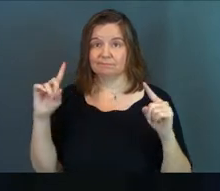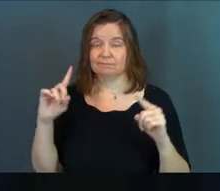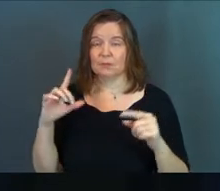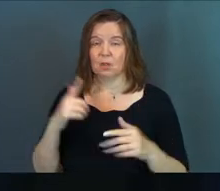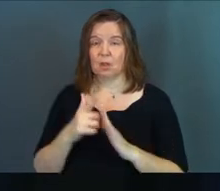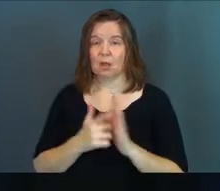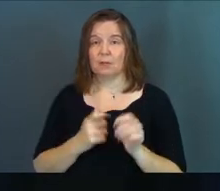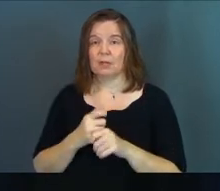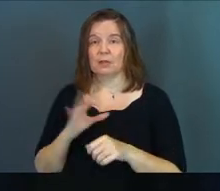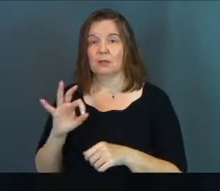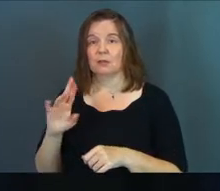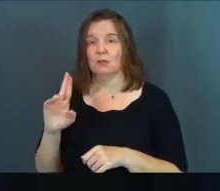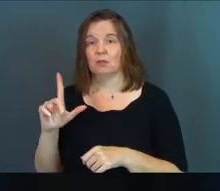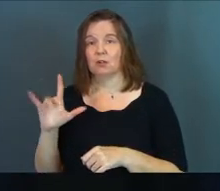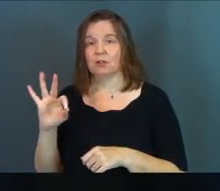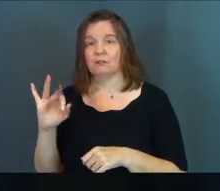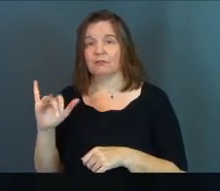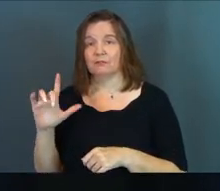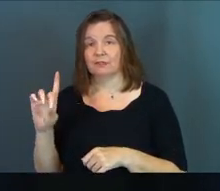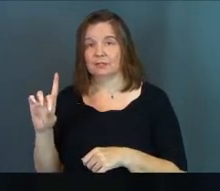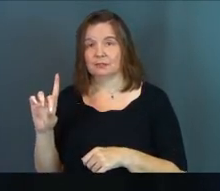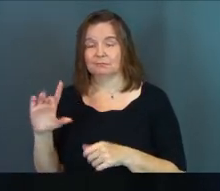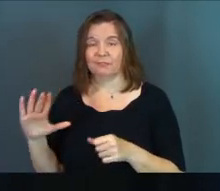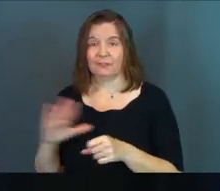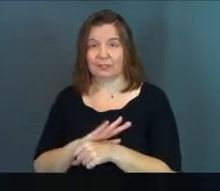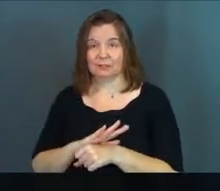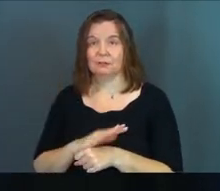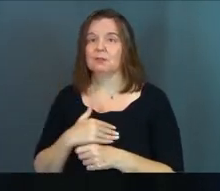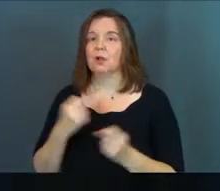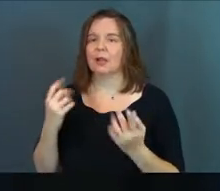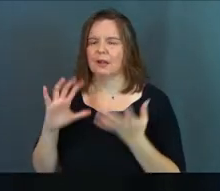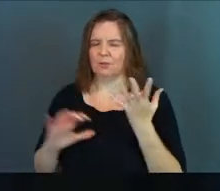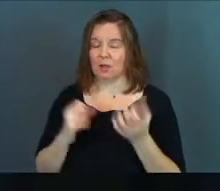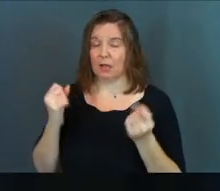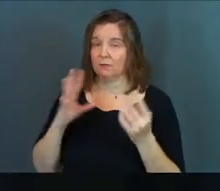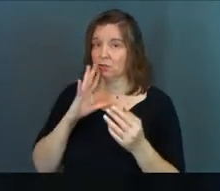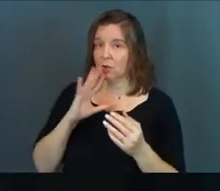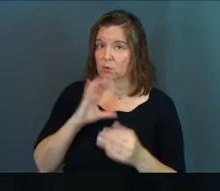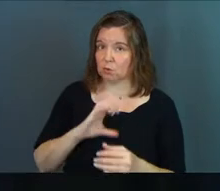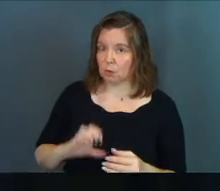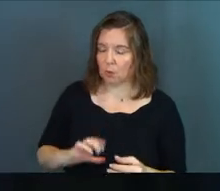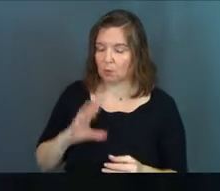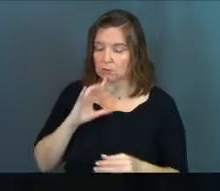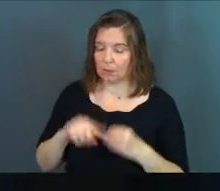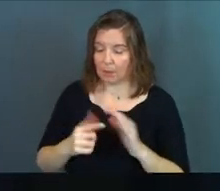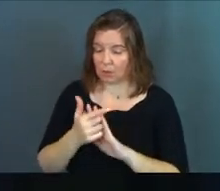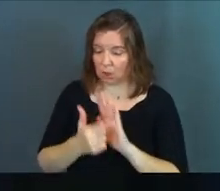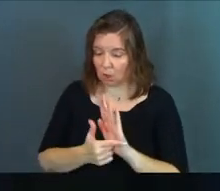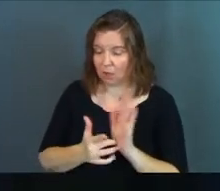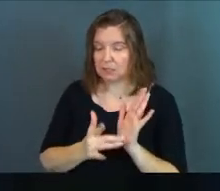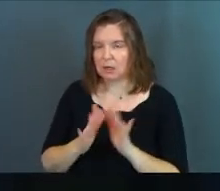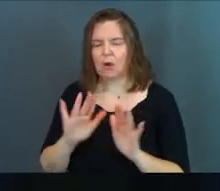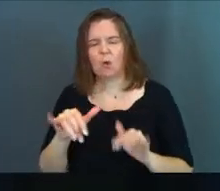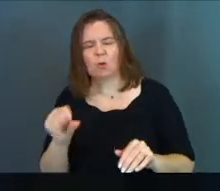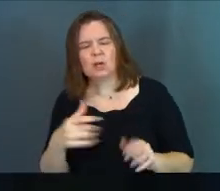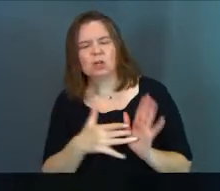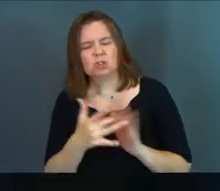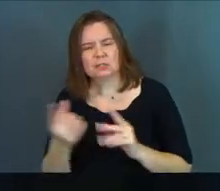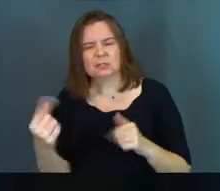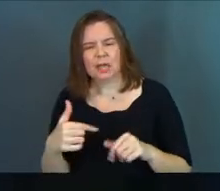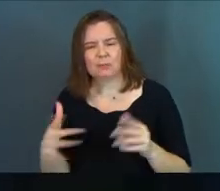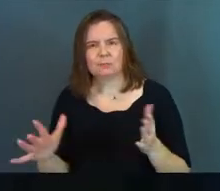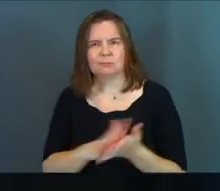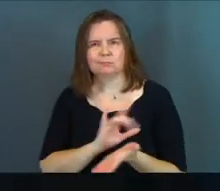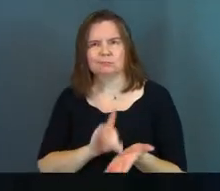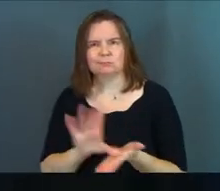be fulfilled. So there's confusion if you talk to a lot of different Christians. I've had conversations where we talk about the law and Jesus and like, oh yeah, Jesus came to get